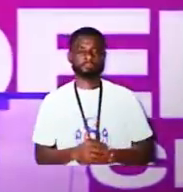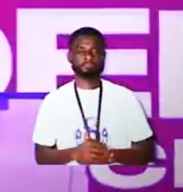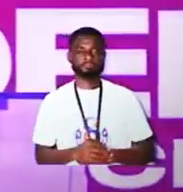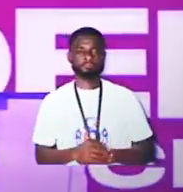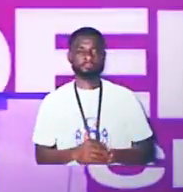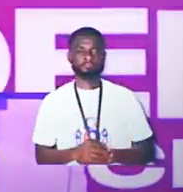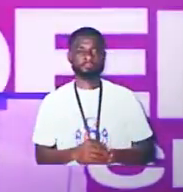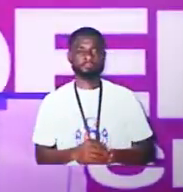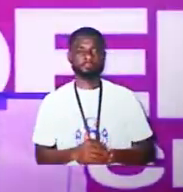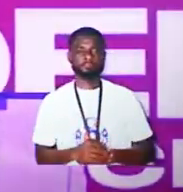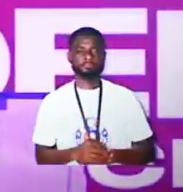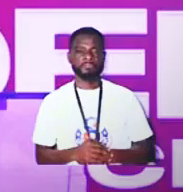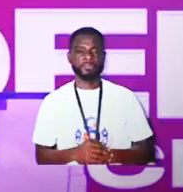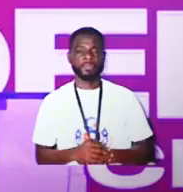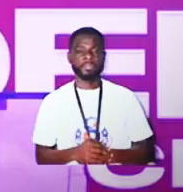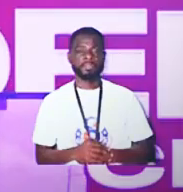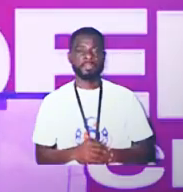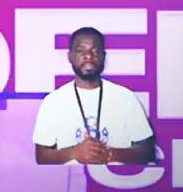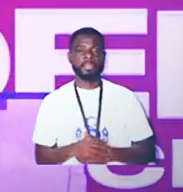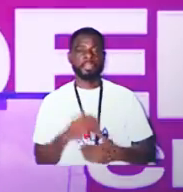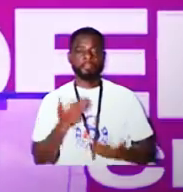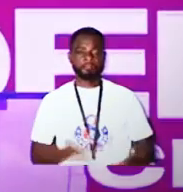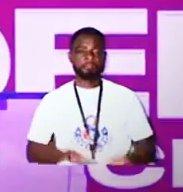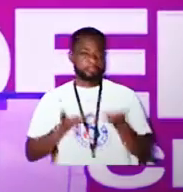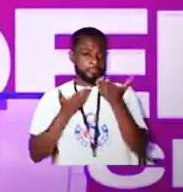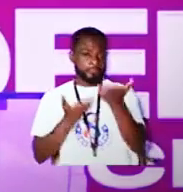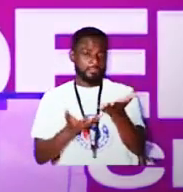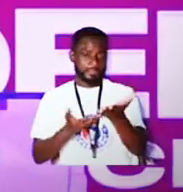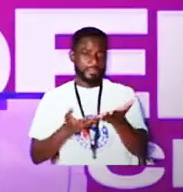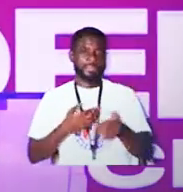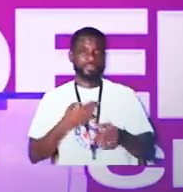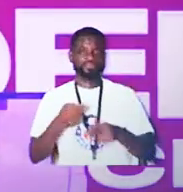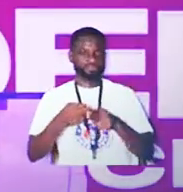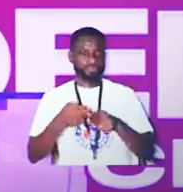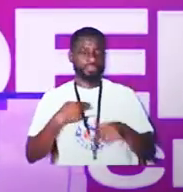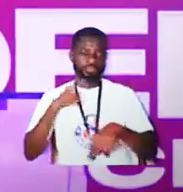Let me make my appeal and I will sit down.